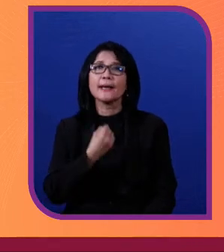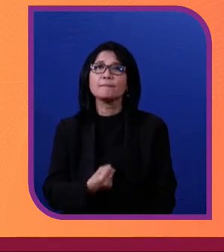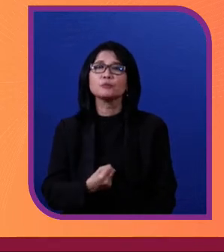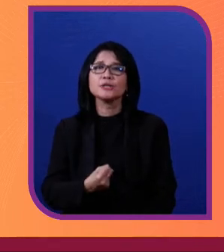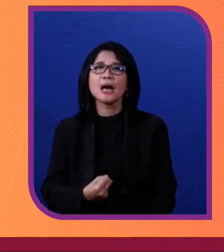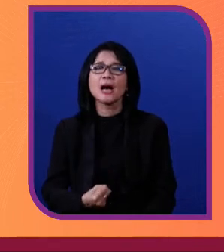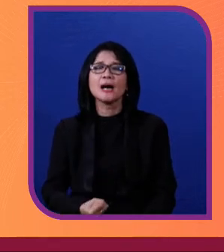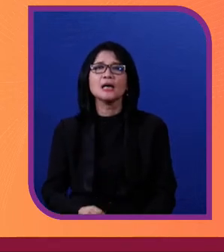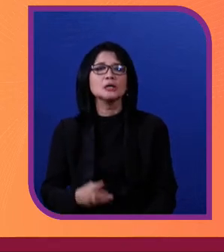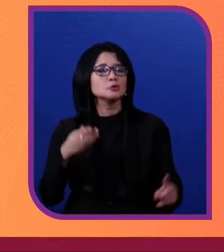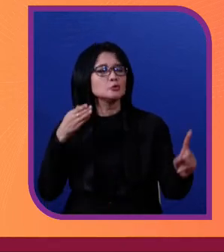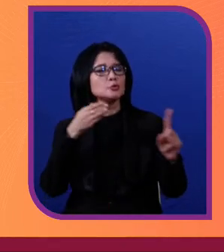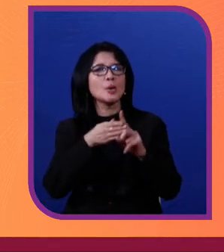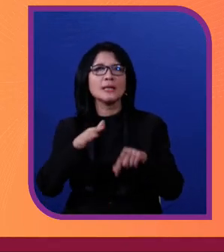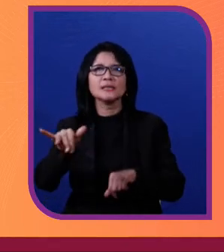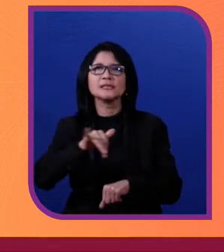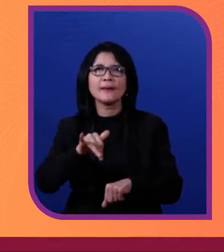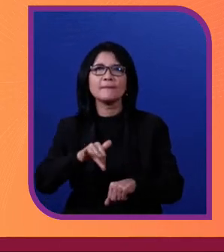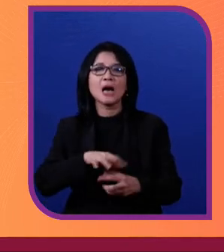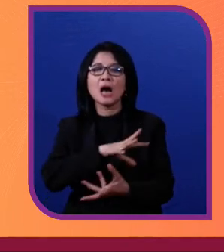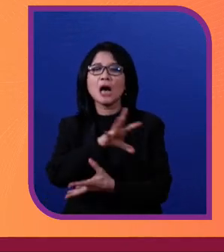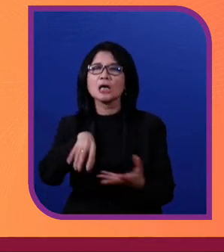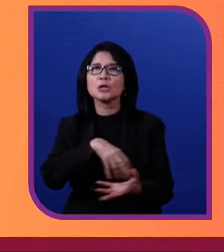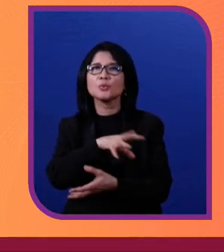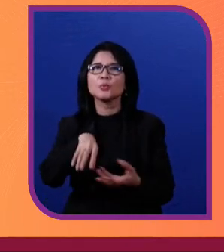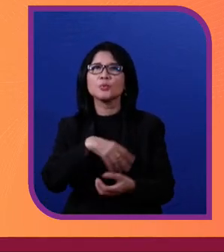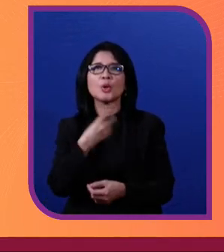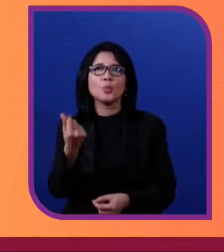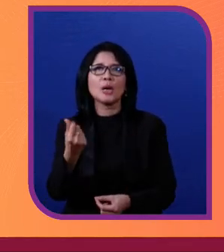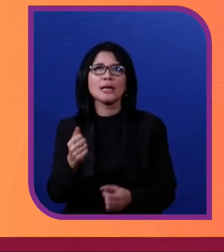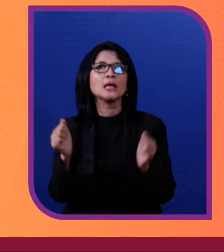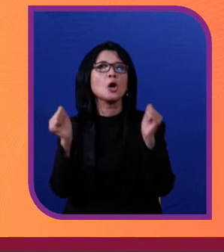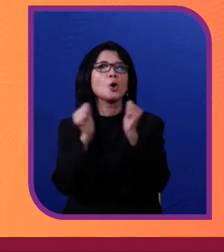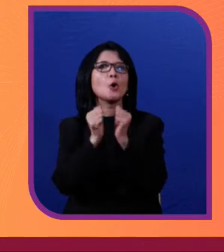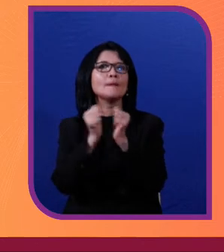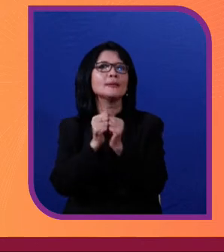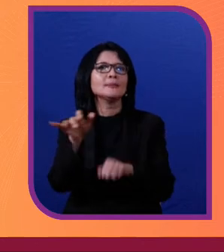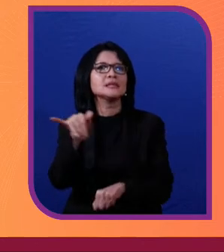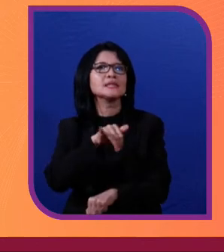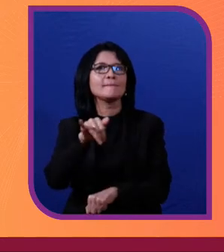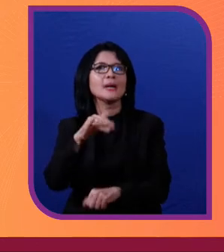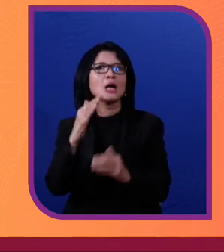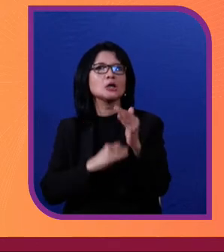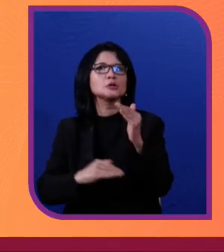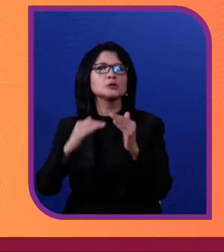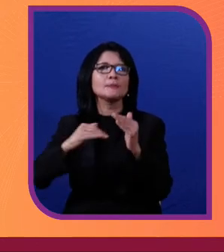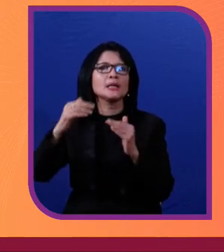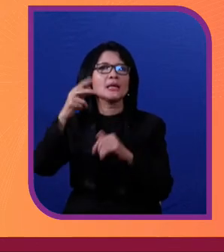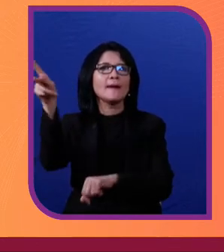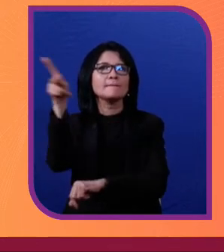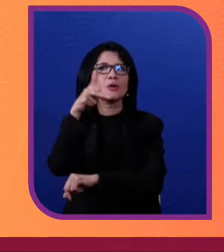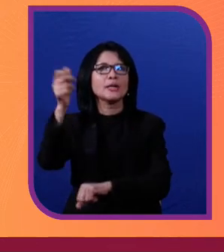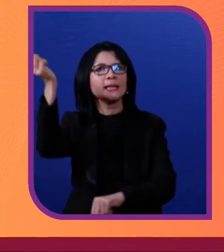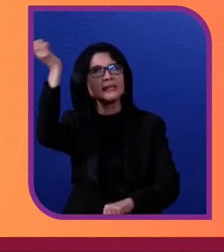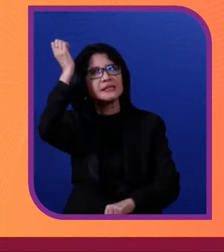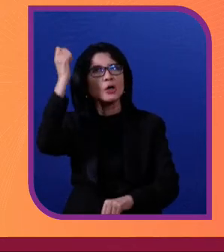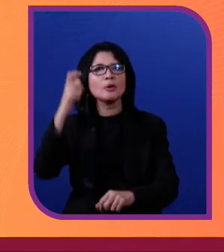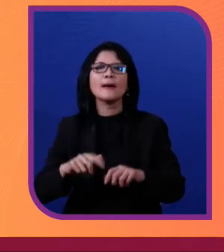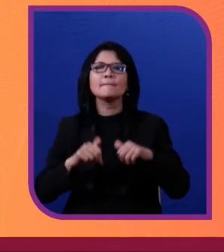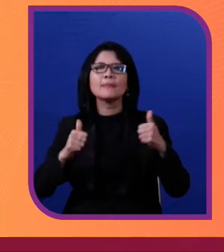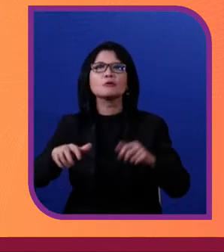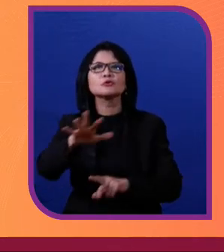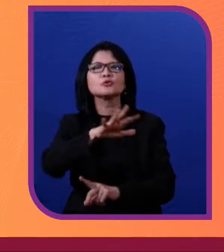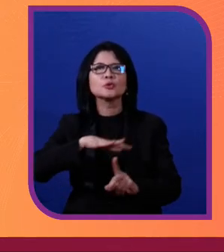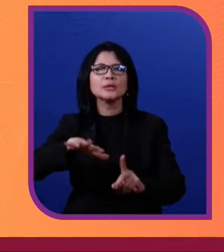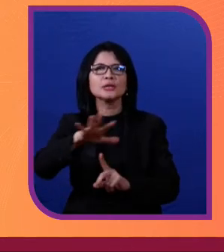to encourage morklin Project In addition to the SPG Indonesia one-minute pt.sma and